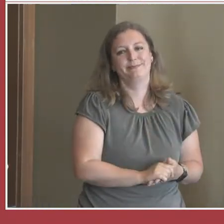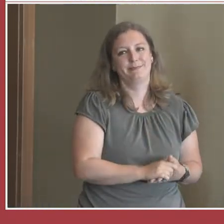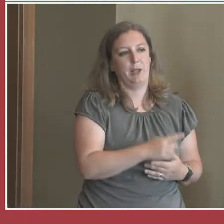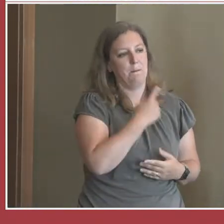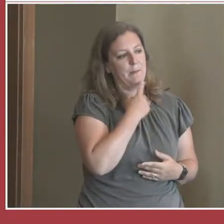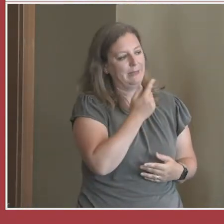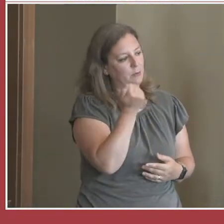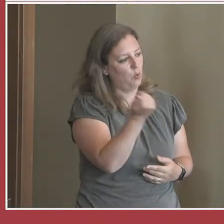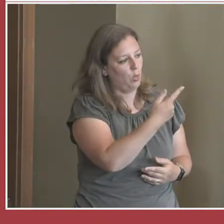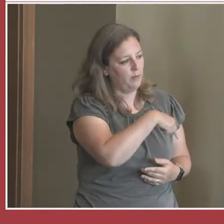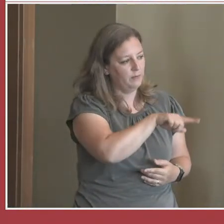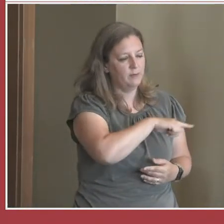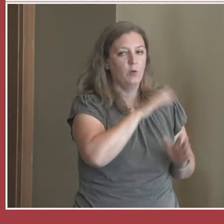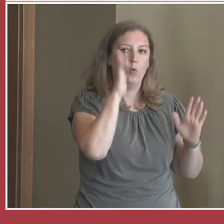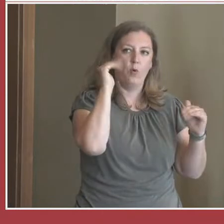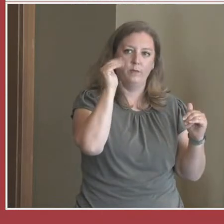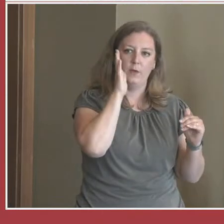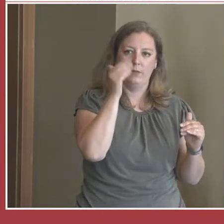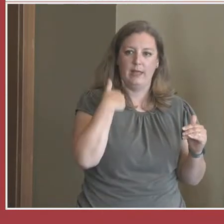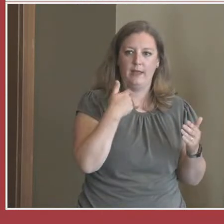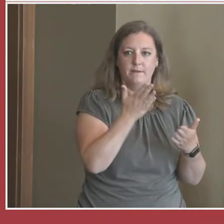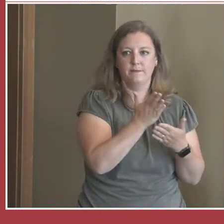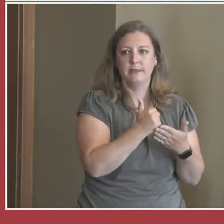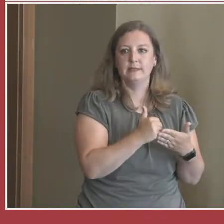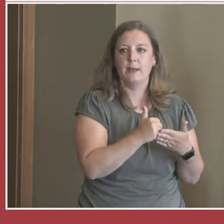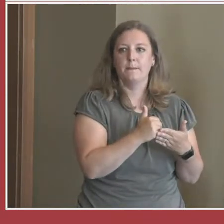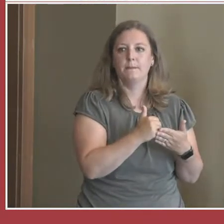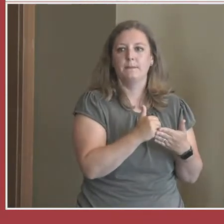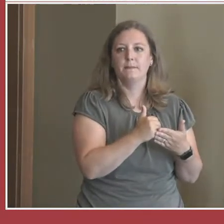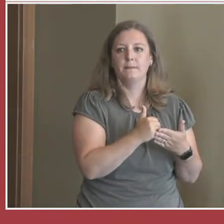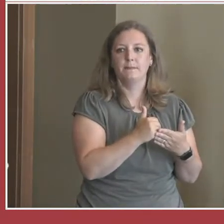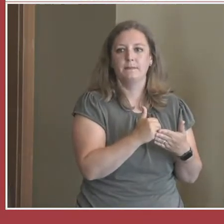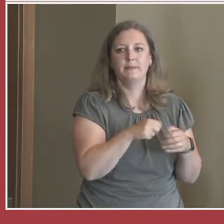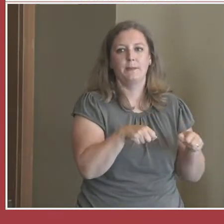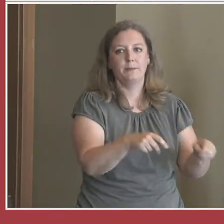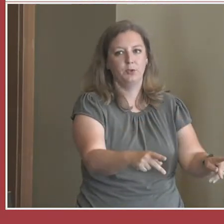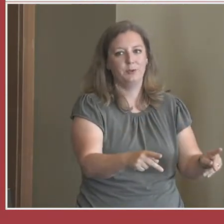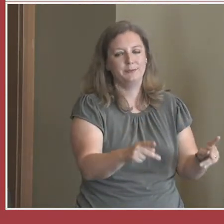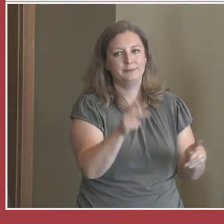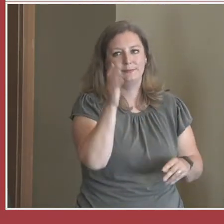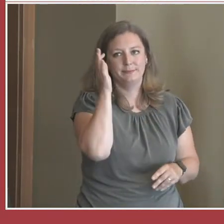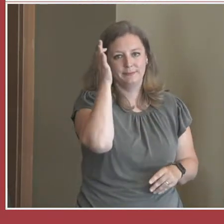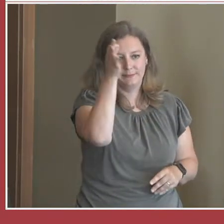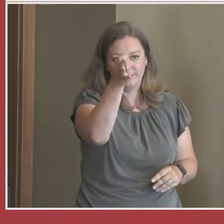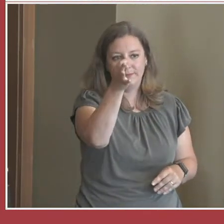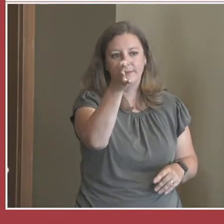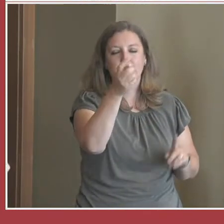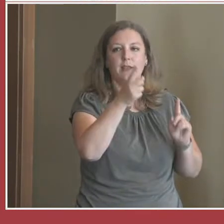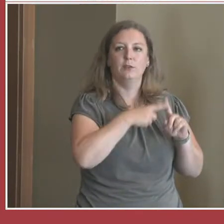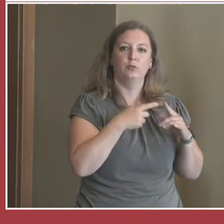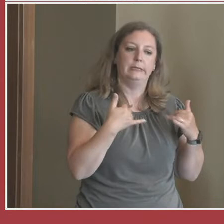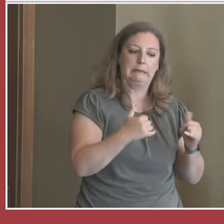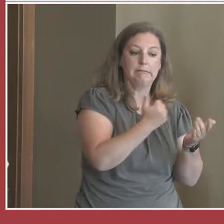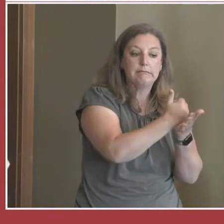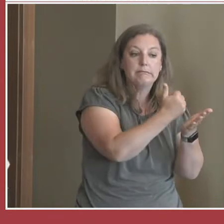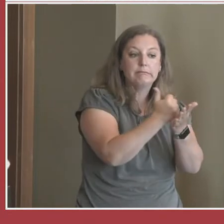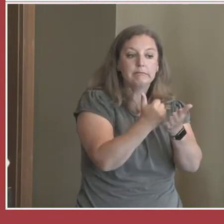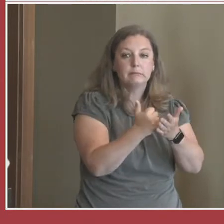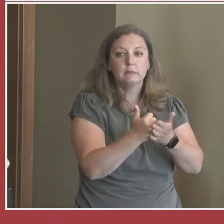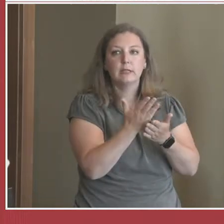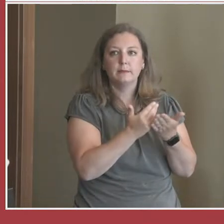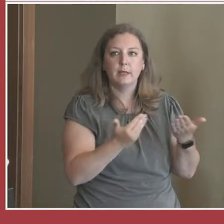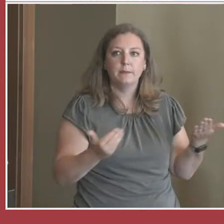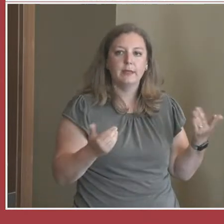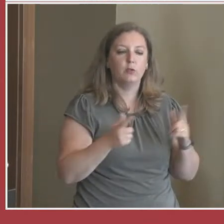miss all of you, and hopefully I'll have some do have some opportunities ahead of to still help out and do some things